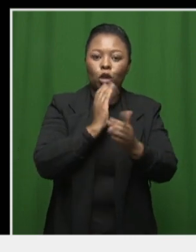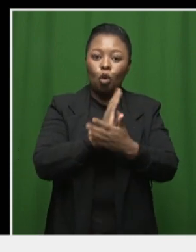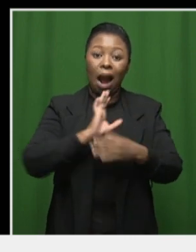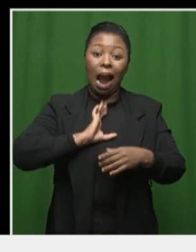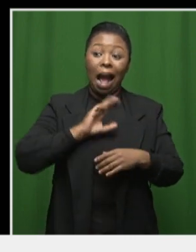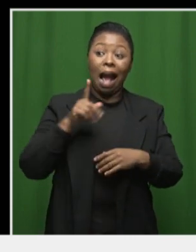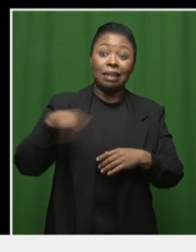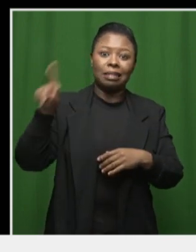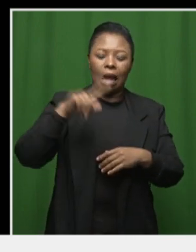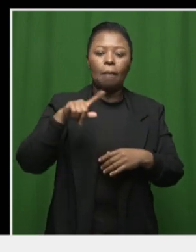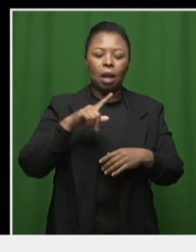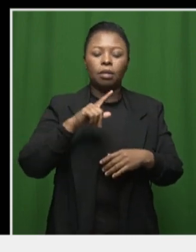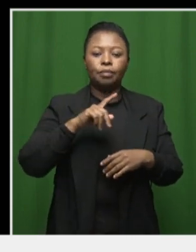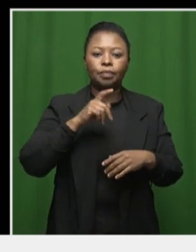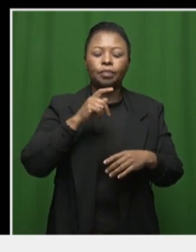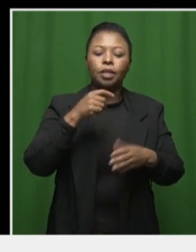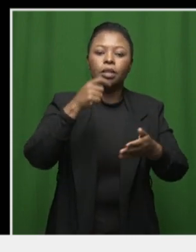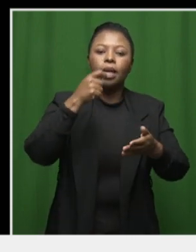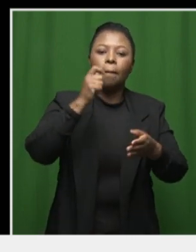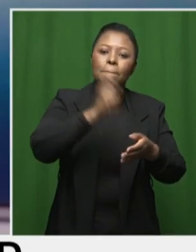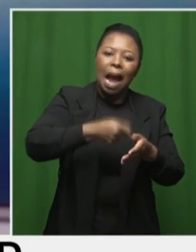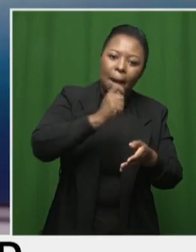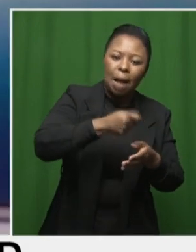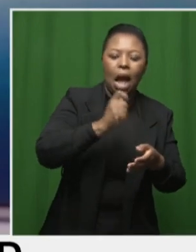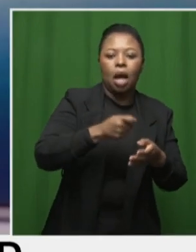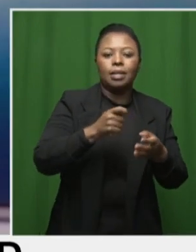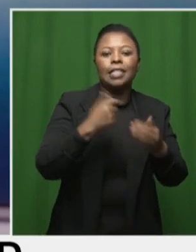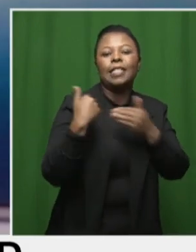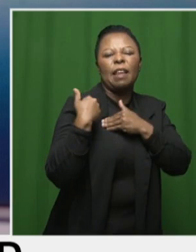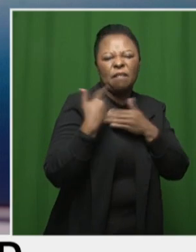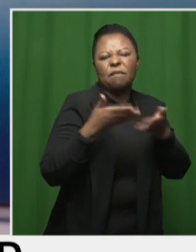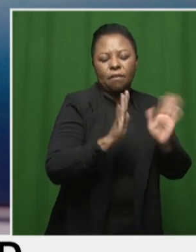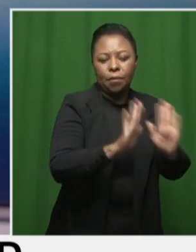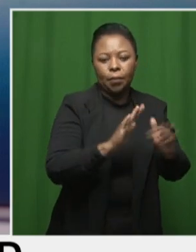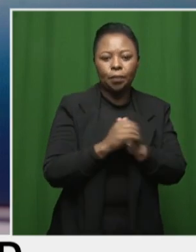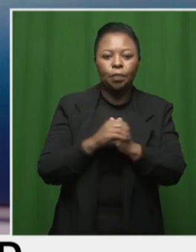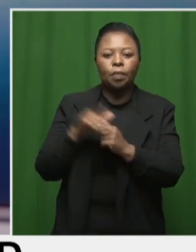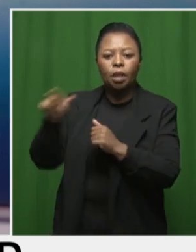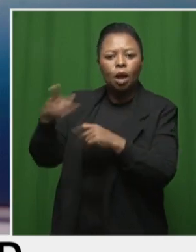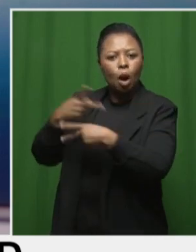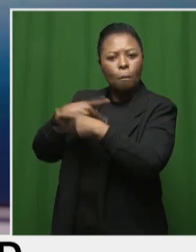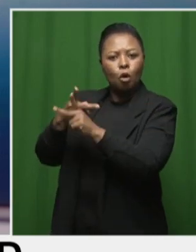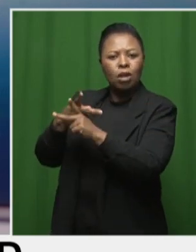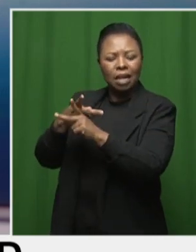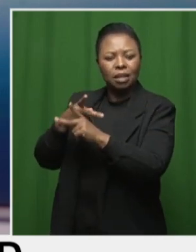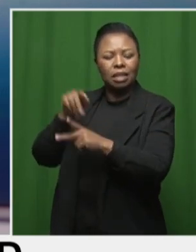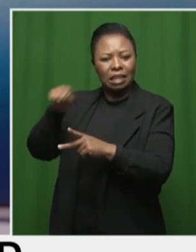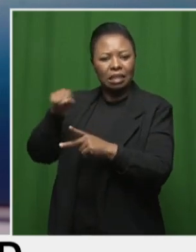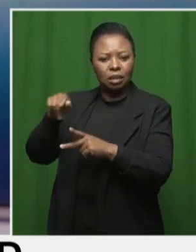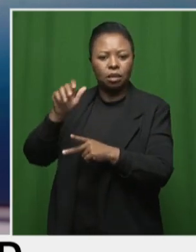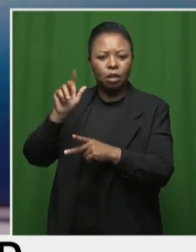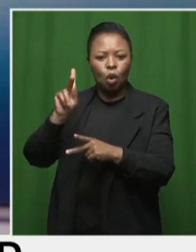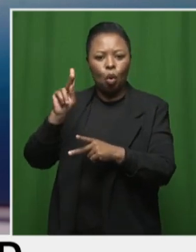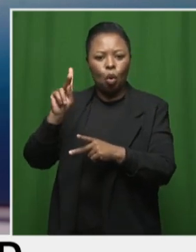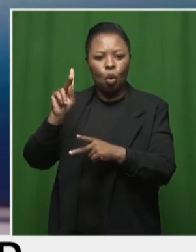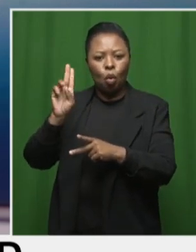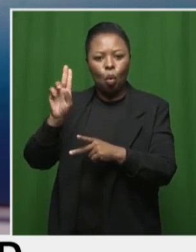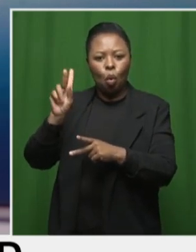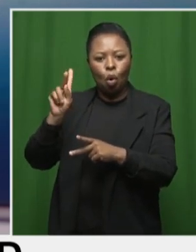customers transact securely. Now, looking ahead at Ukheshe's product roadmap, which includes, the introduction